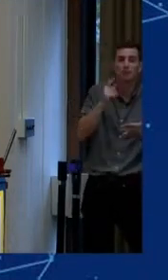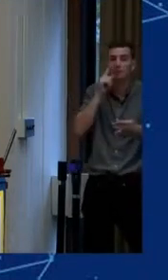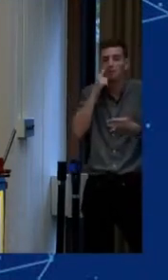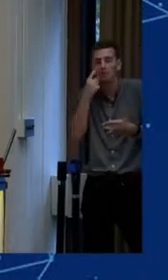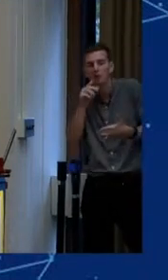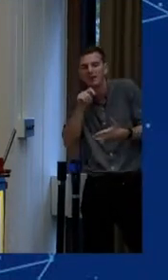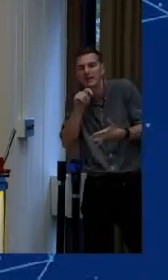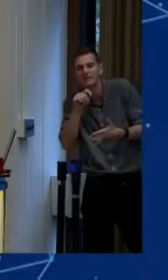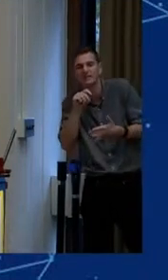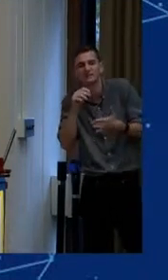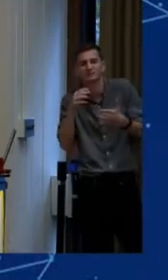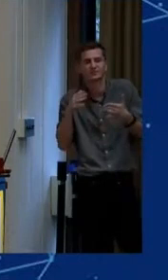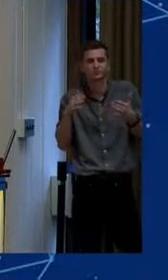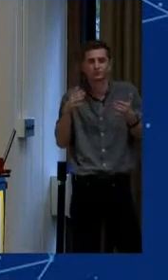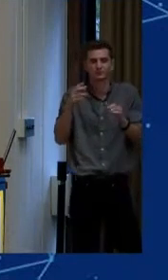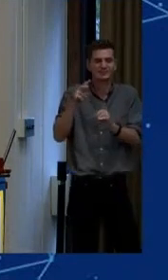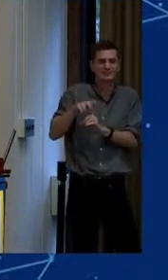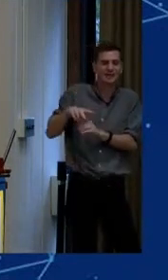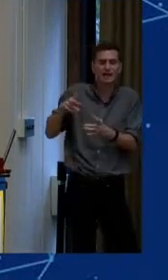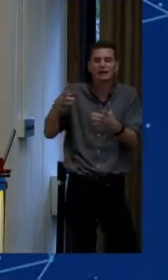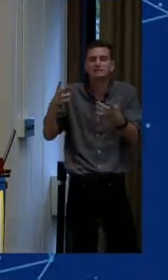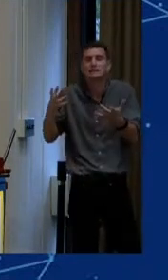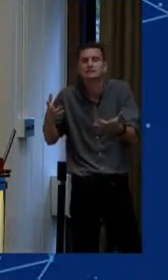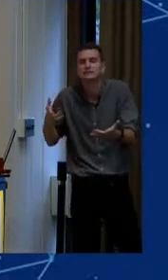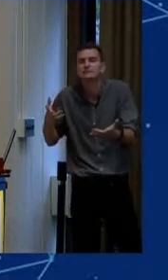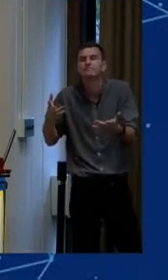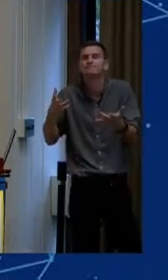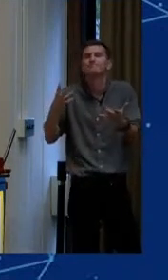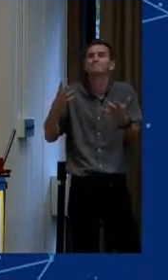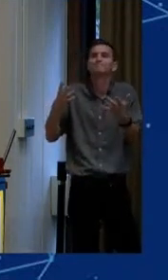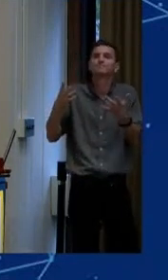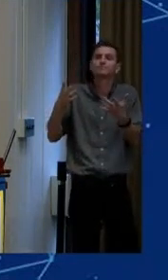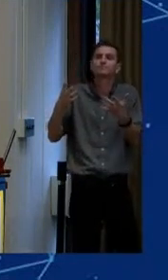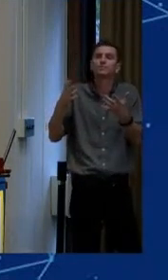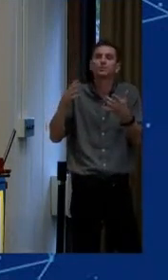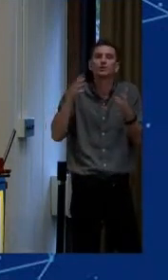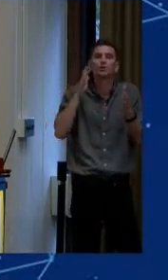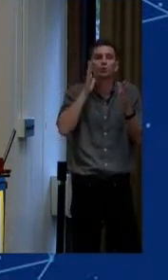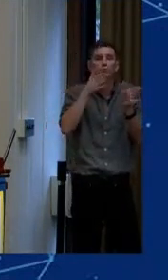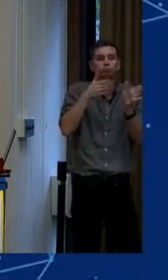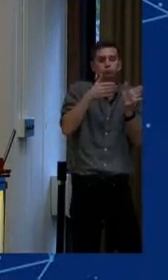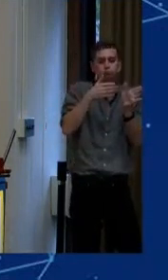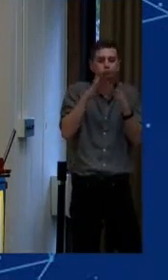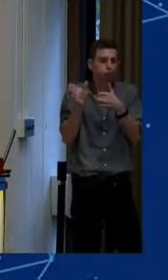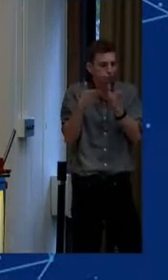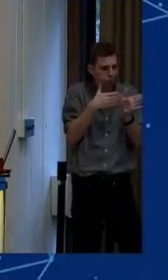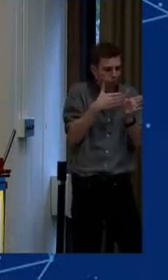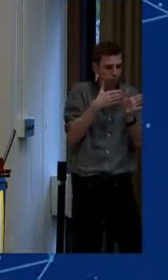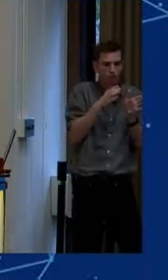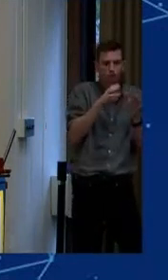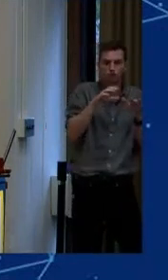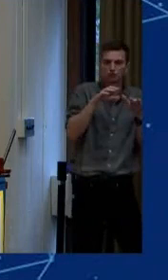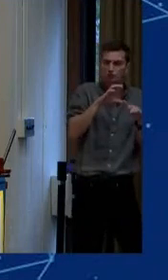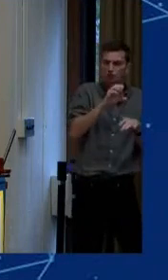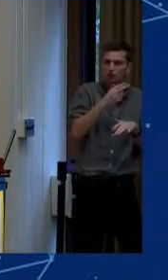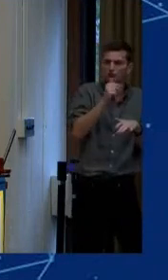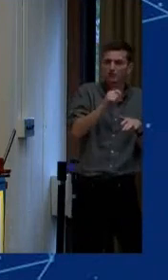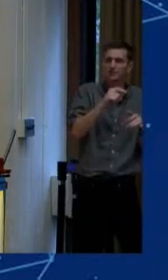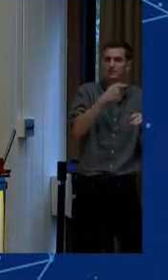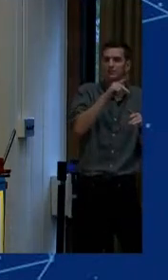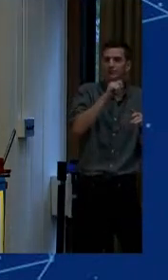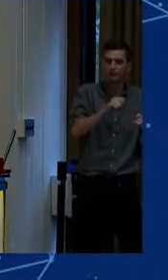cite information that ChatGPT produces, they're going to turn to that chatbot and let it do the work for them at 11:58 when something's